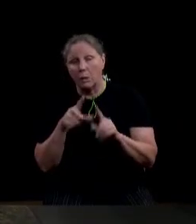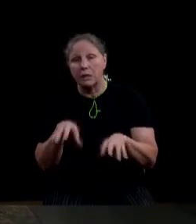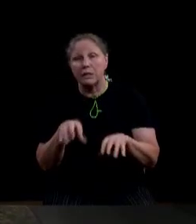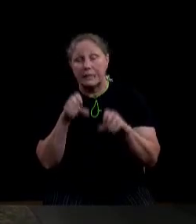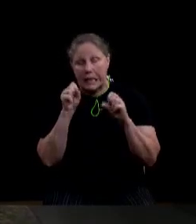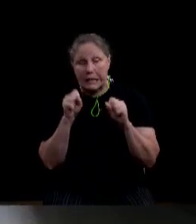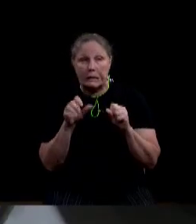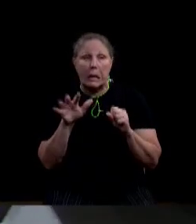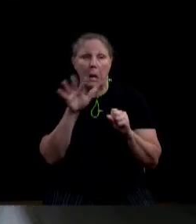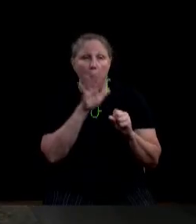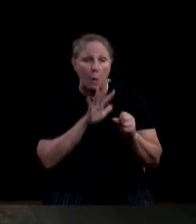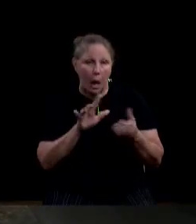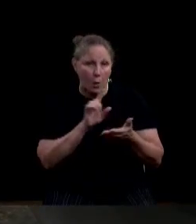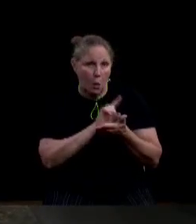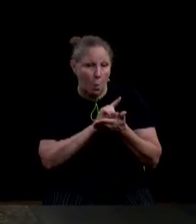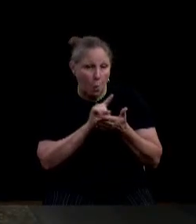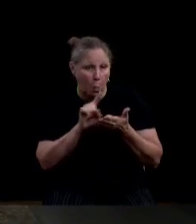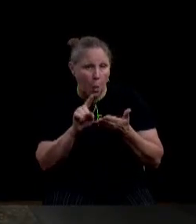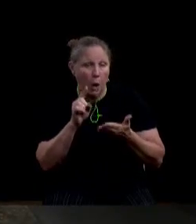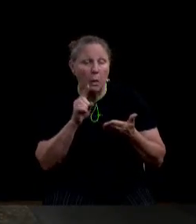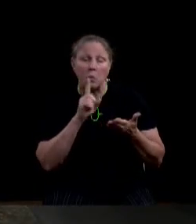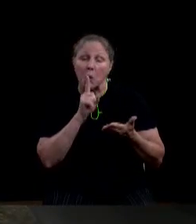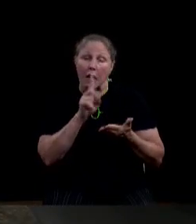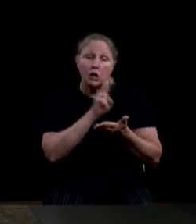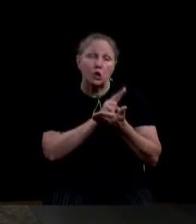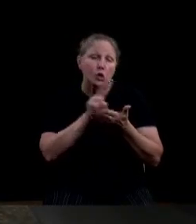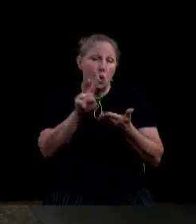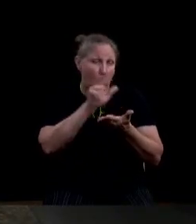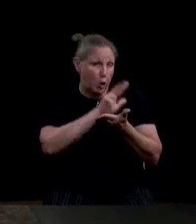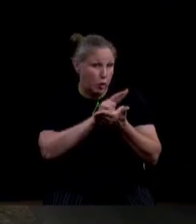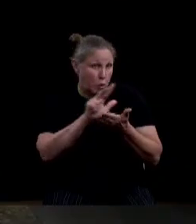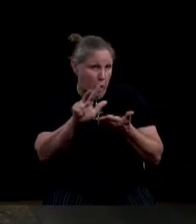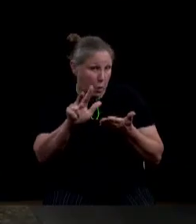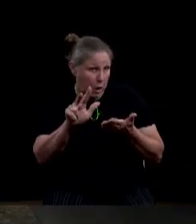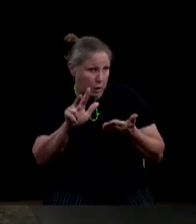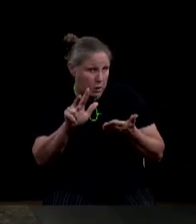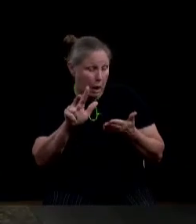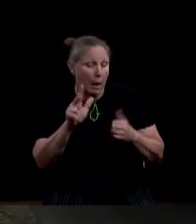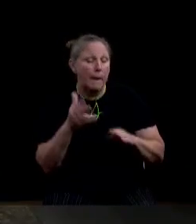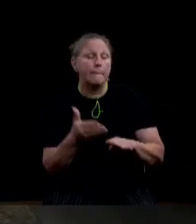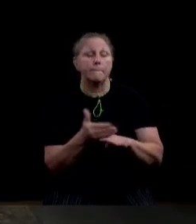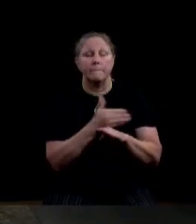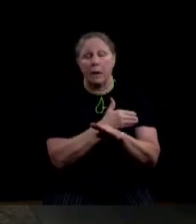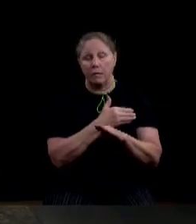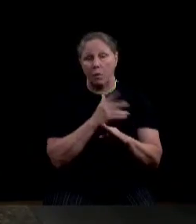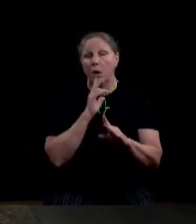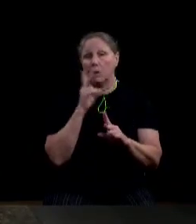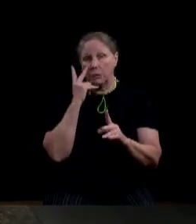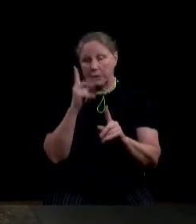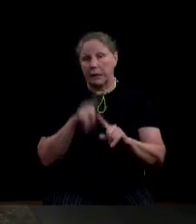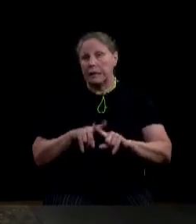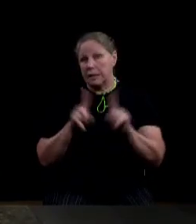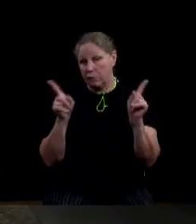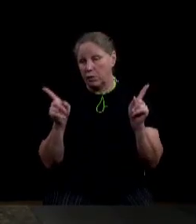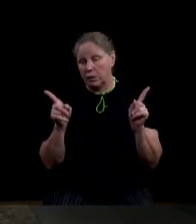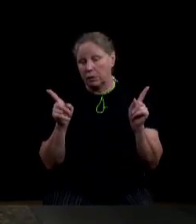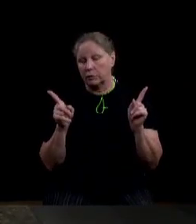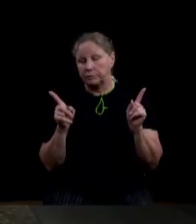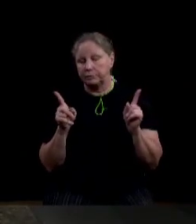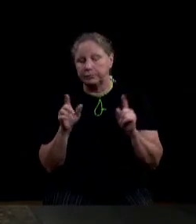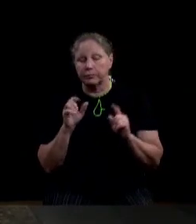3 week range before you see the difference. If you do something on